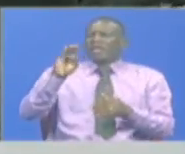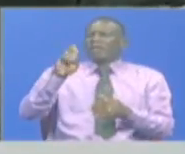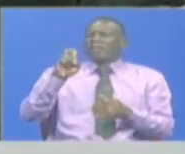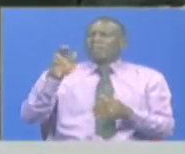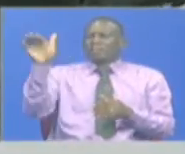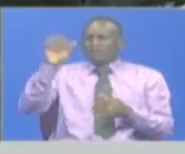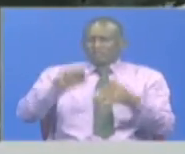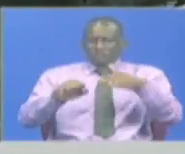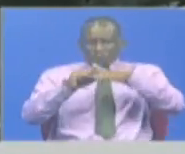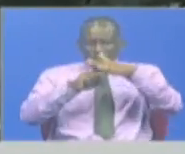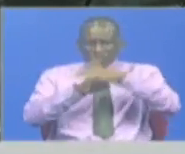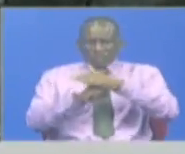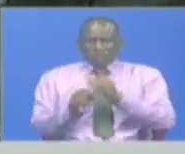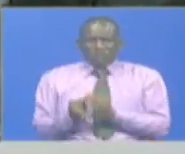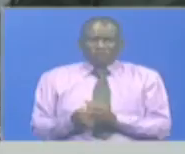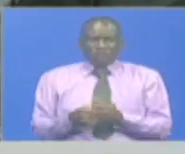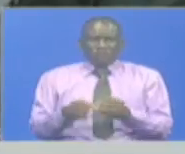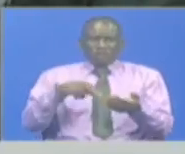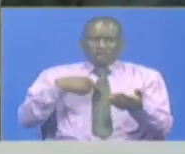So